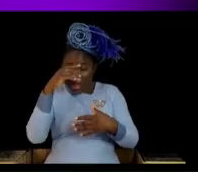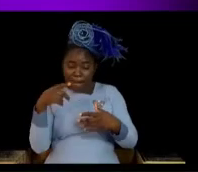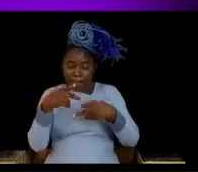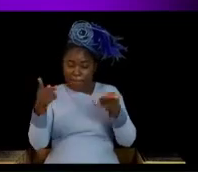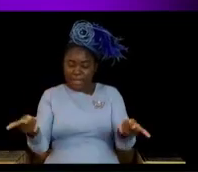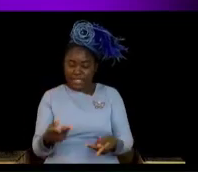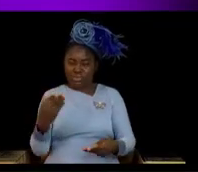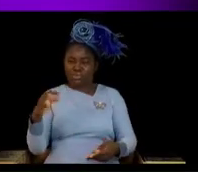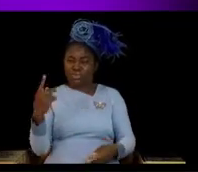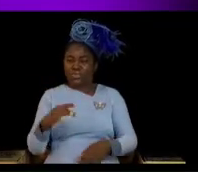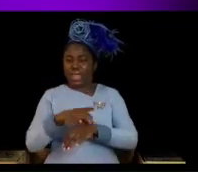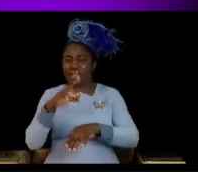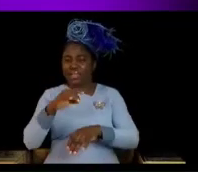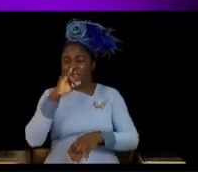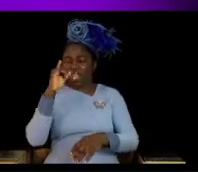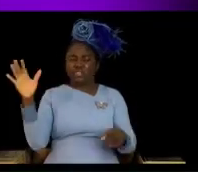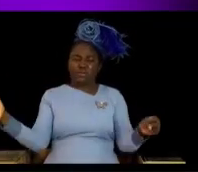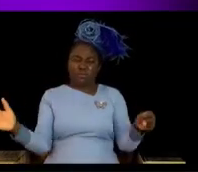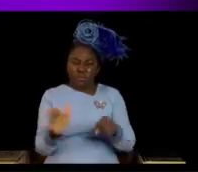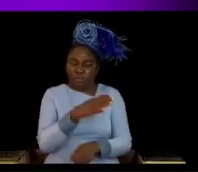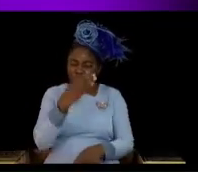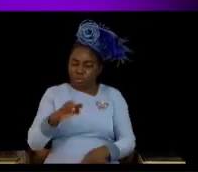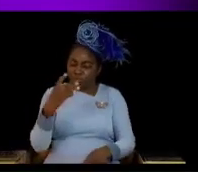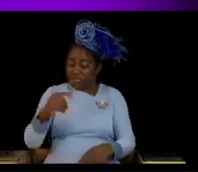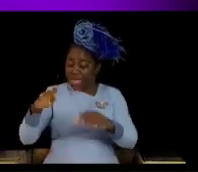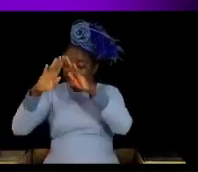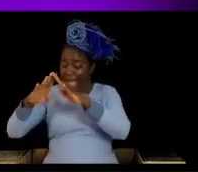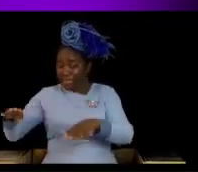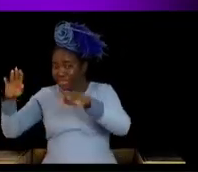earth is full of the habitation of